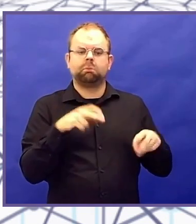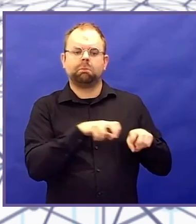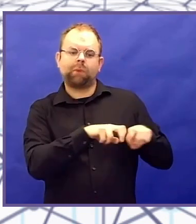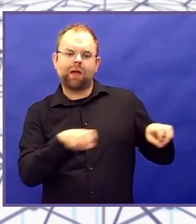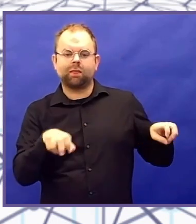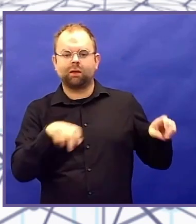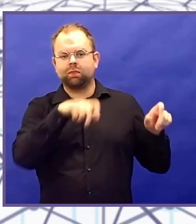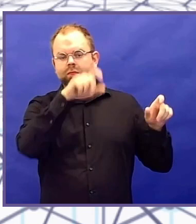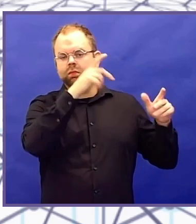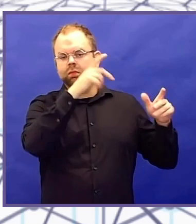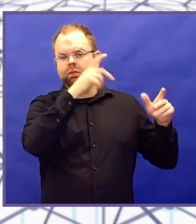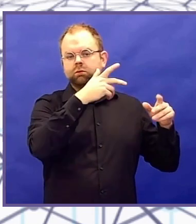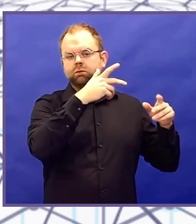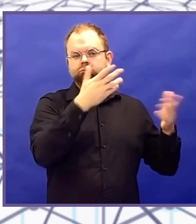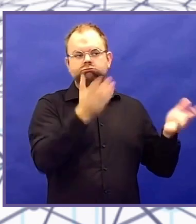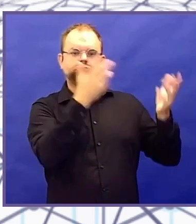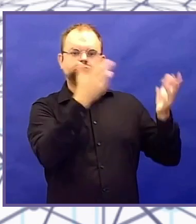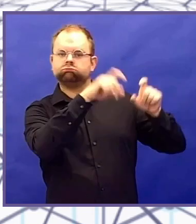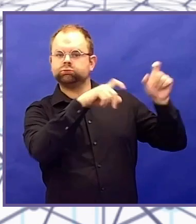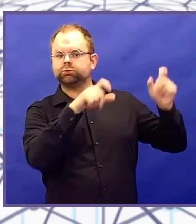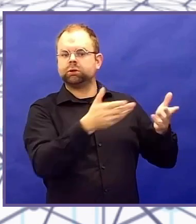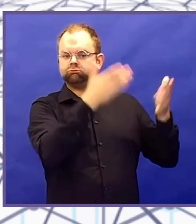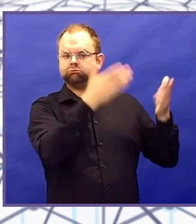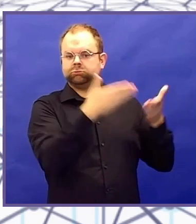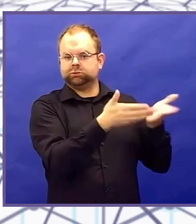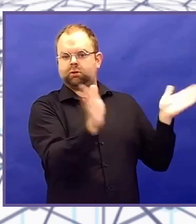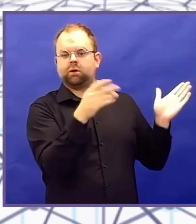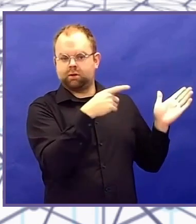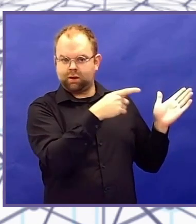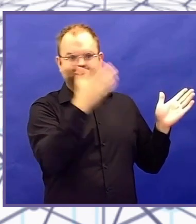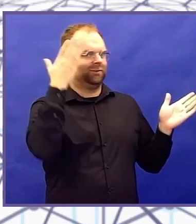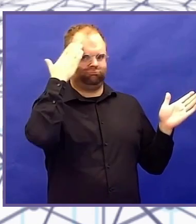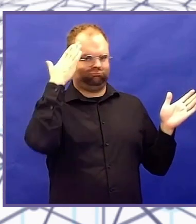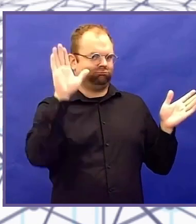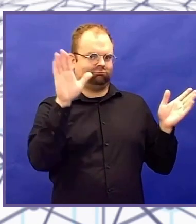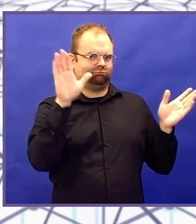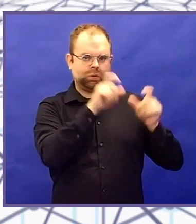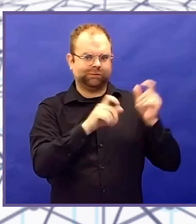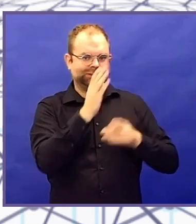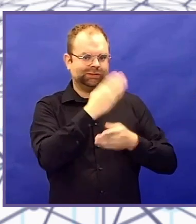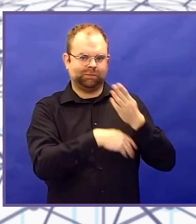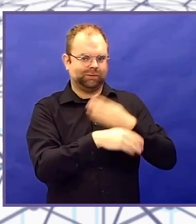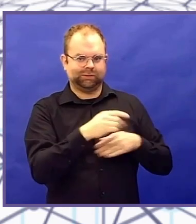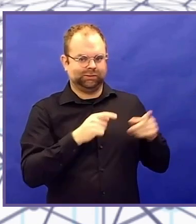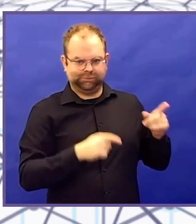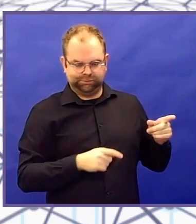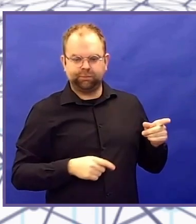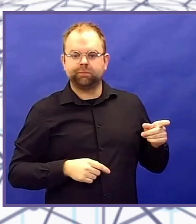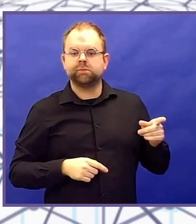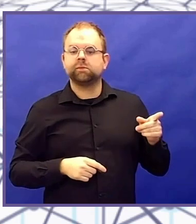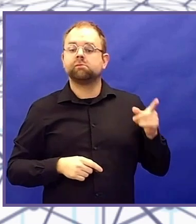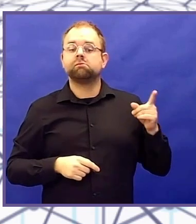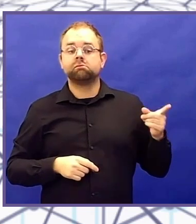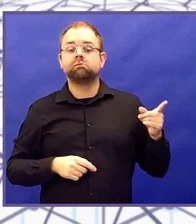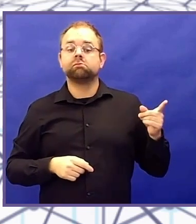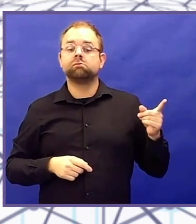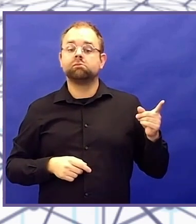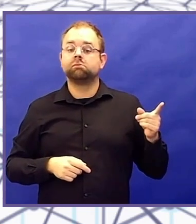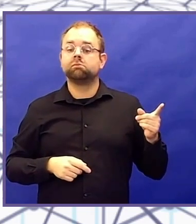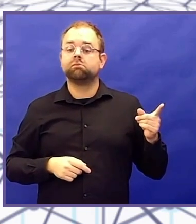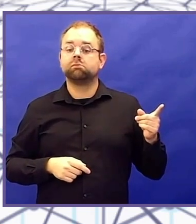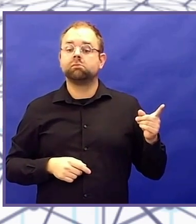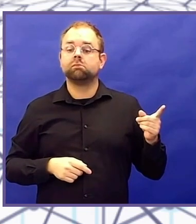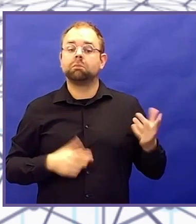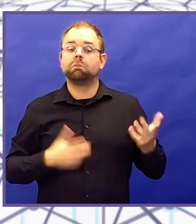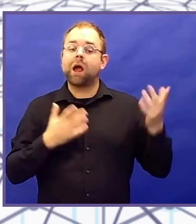So you want to make it easy for them to take that risk. There are two ways that I think that come to mind